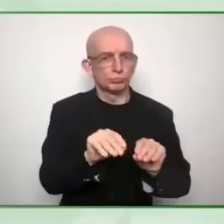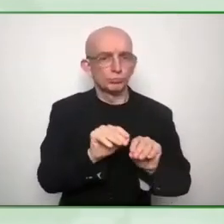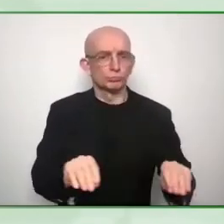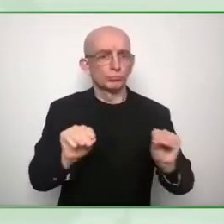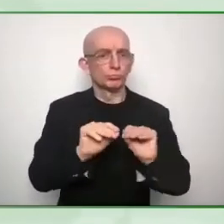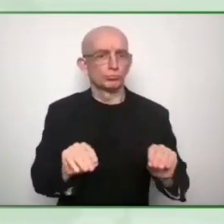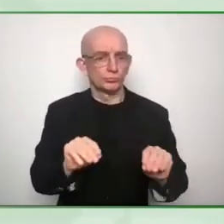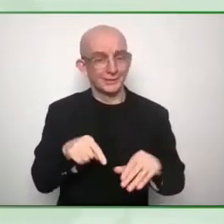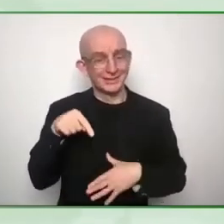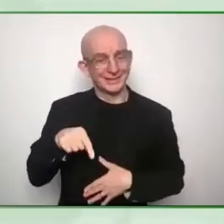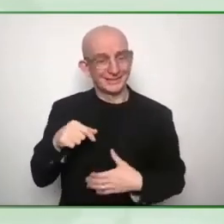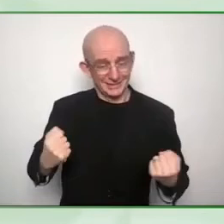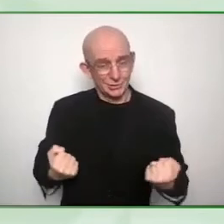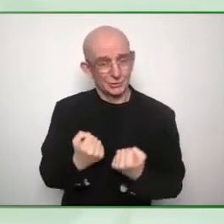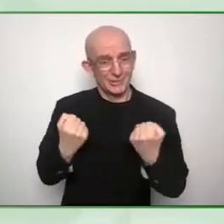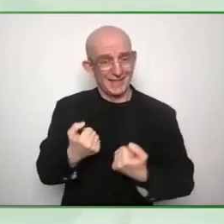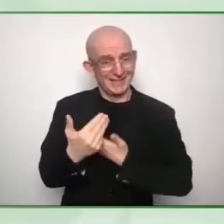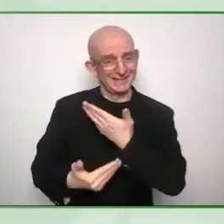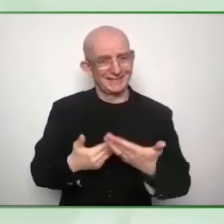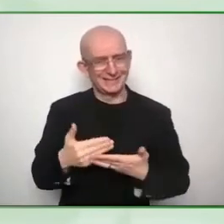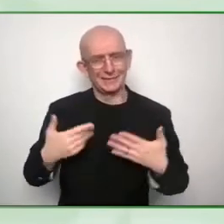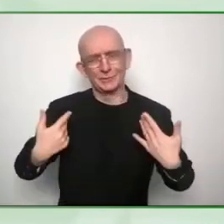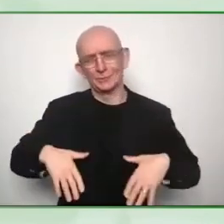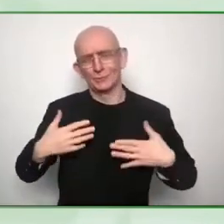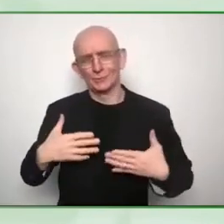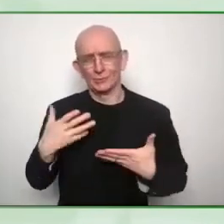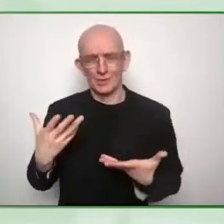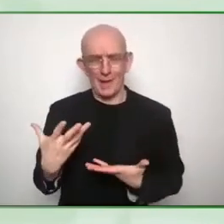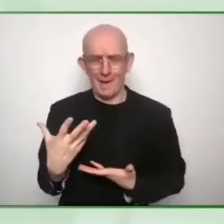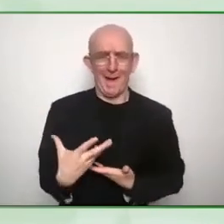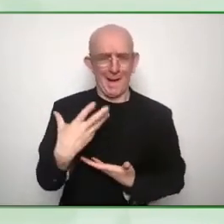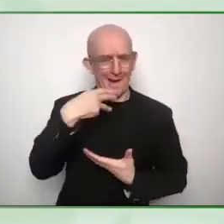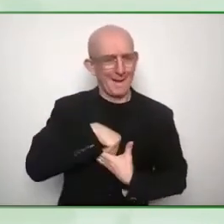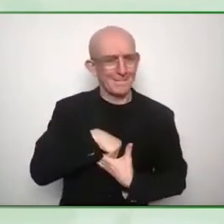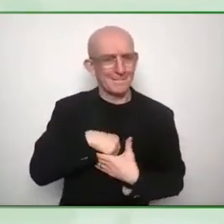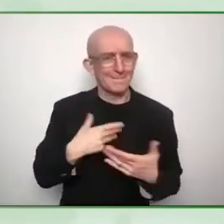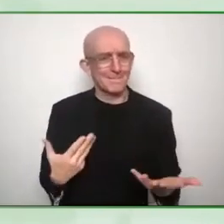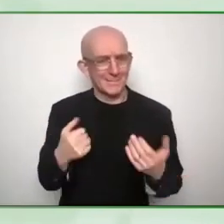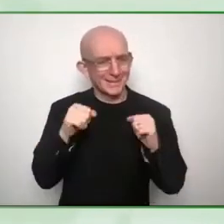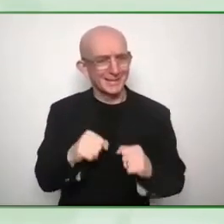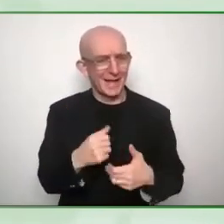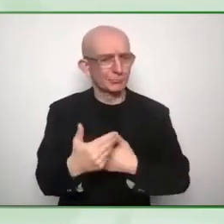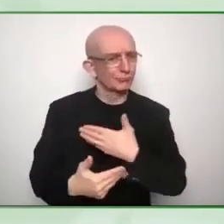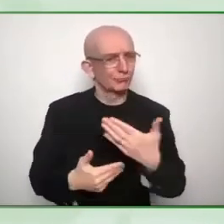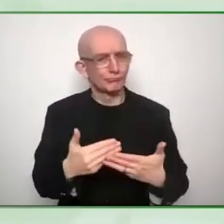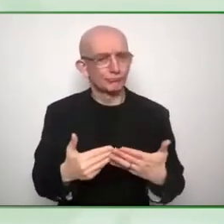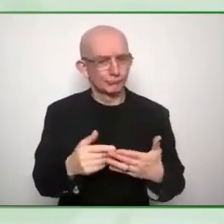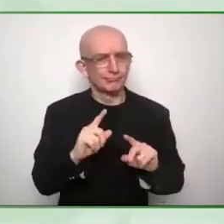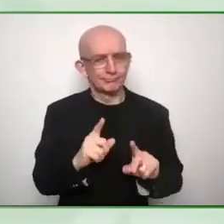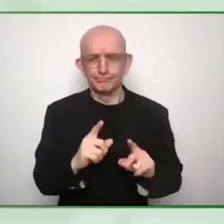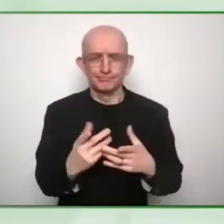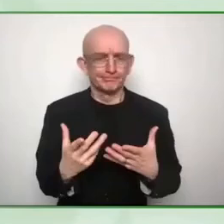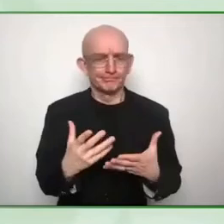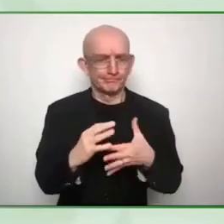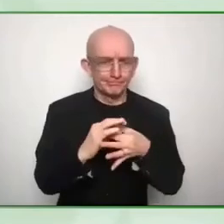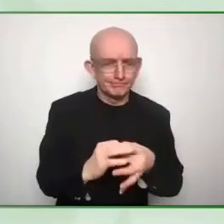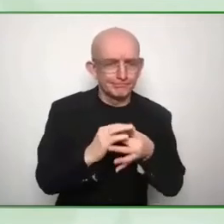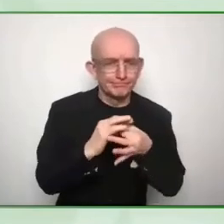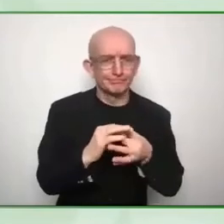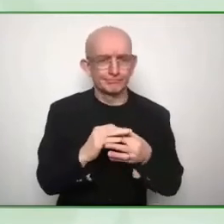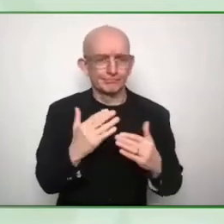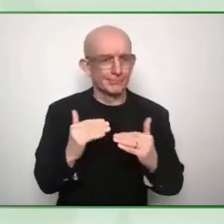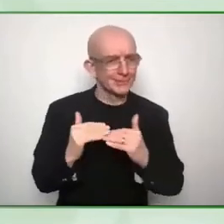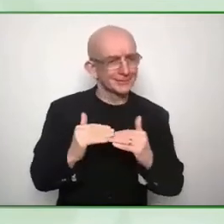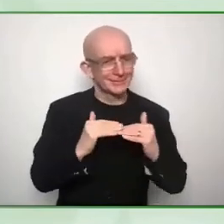deaf or hard of hearing, so we are making sure a core value is nothing about us without us, and making sure